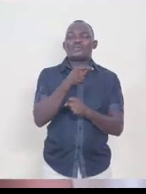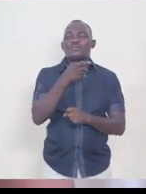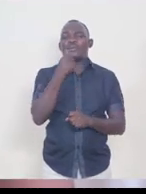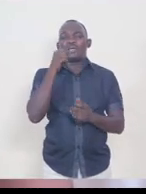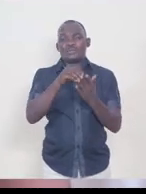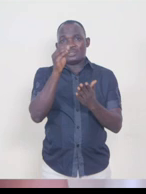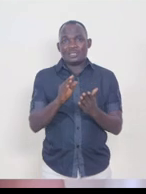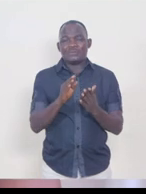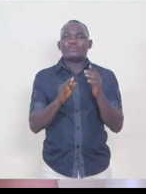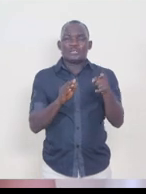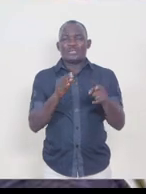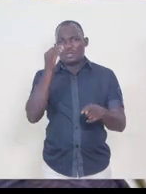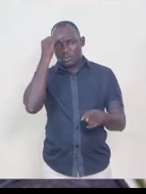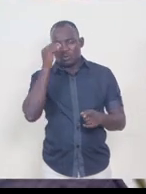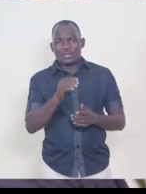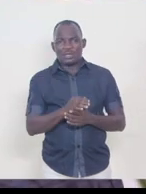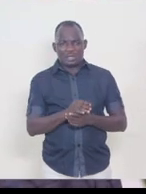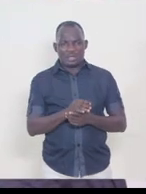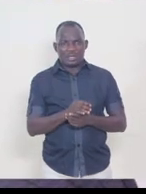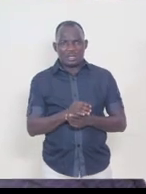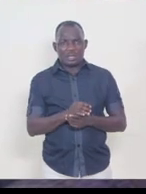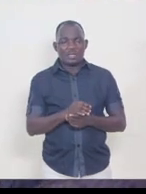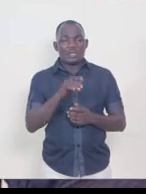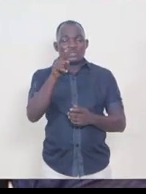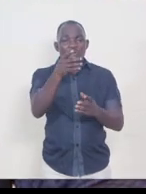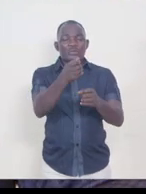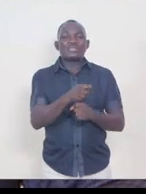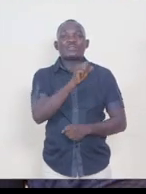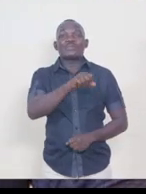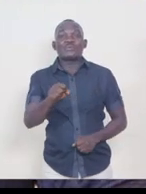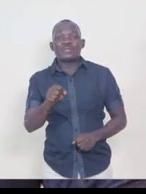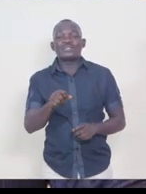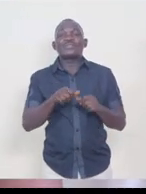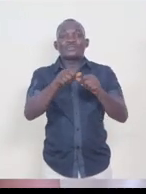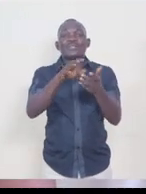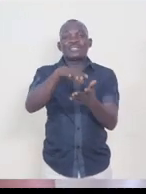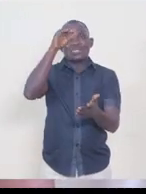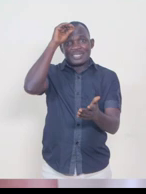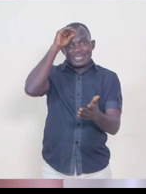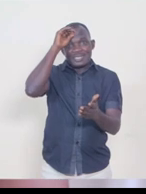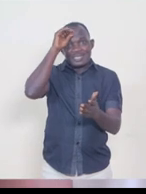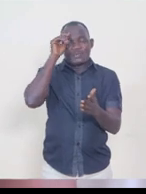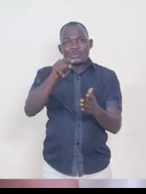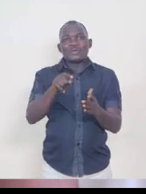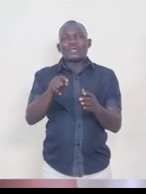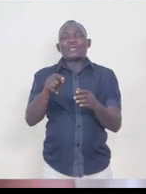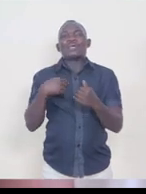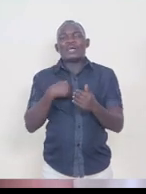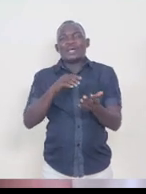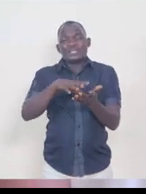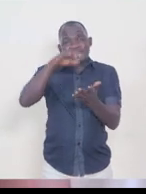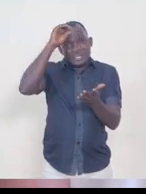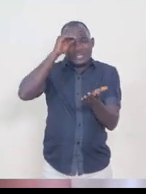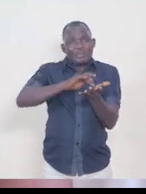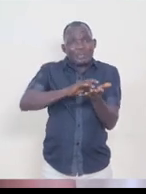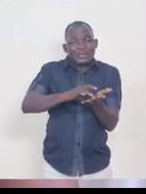student and won the Mensah Sabah Award. You also got scholarship to study for your LLM. You had pupillage letters from Madison and